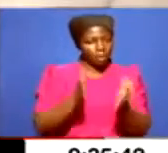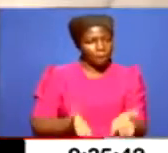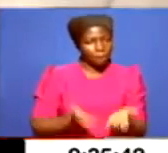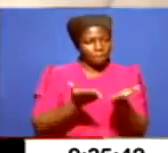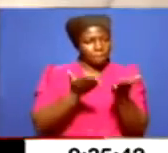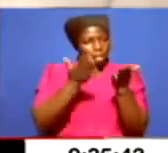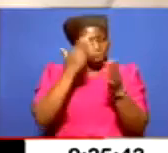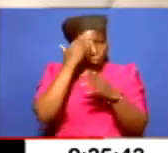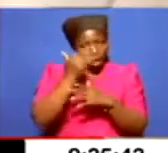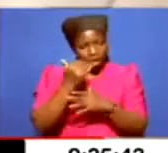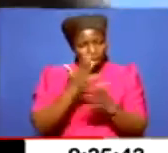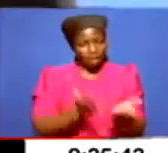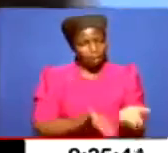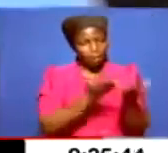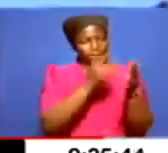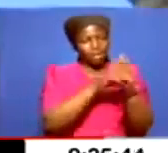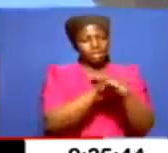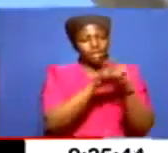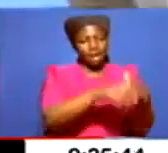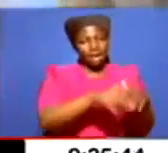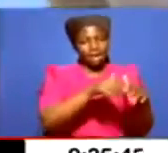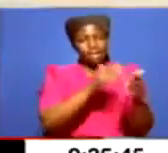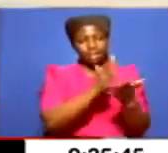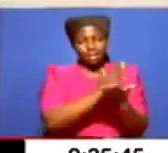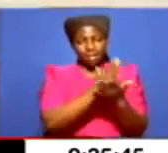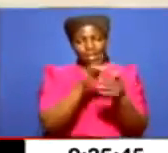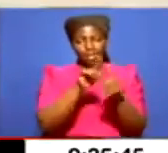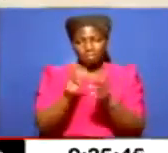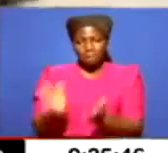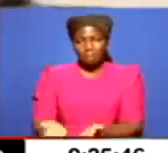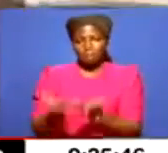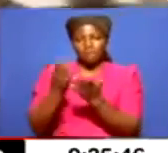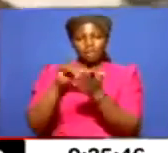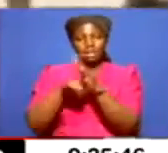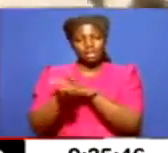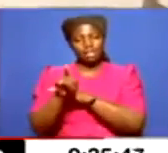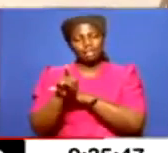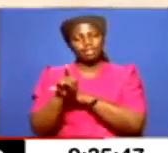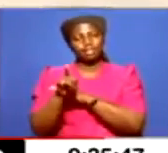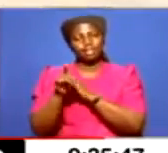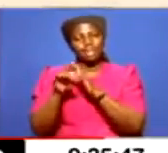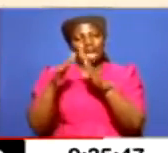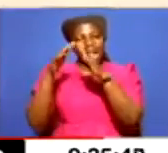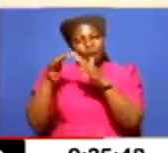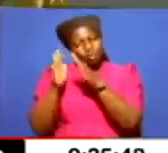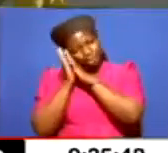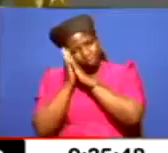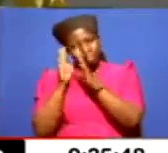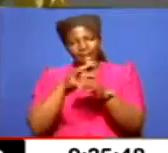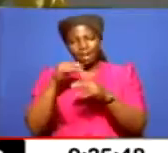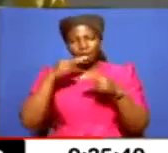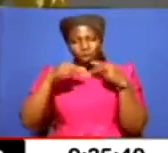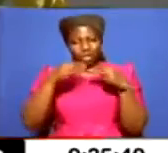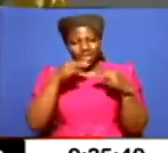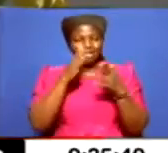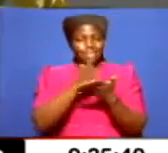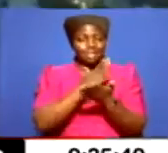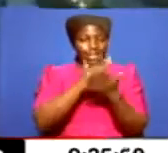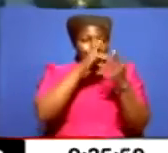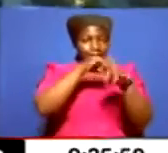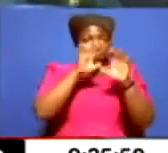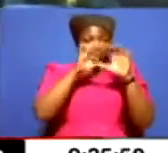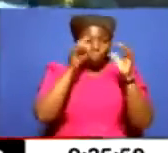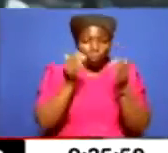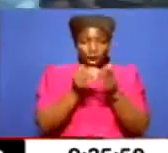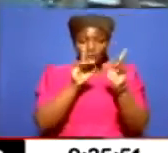the agriculture sector, as well as recovery in the accommodation and restaurant sector, as global travel resumed